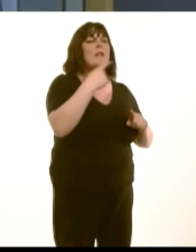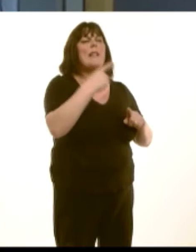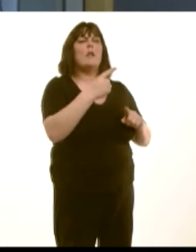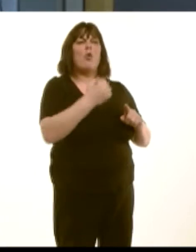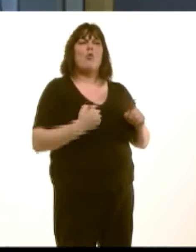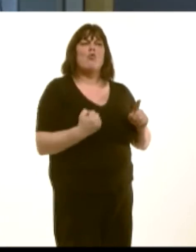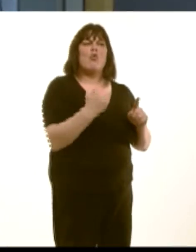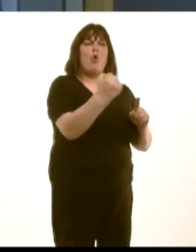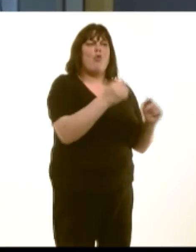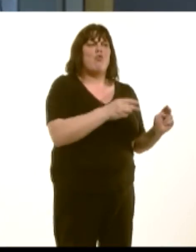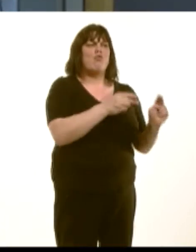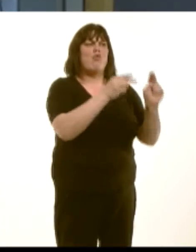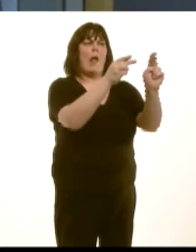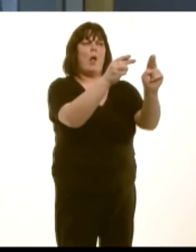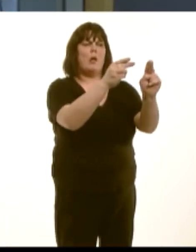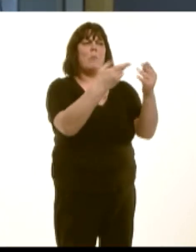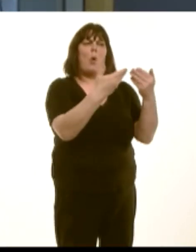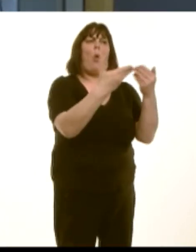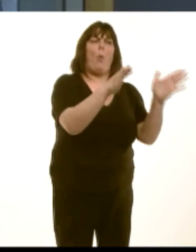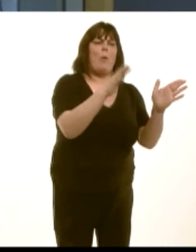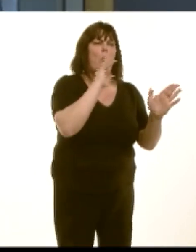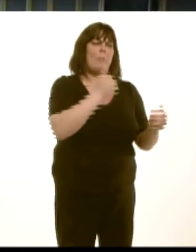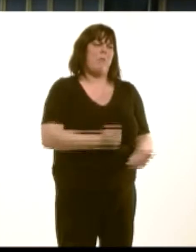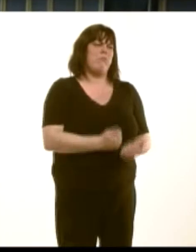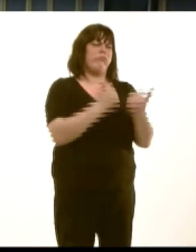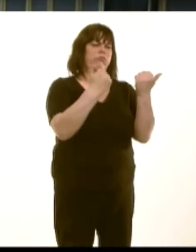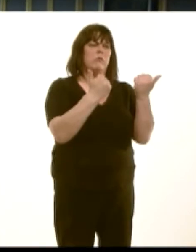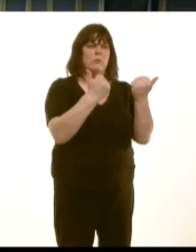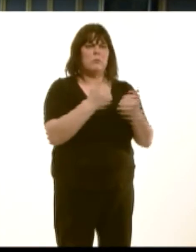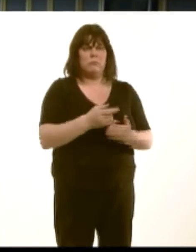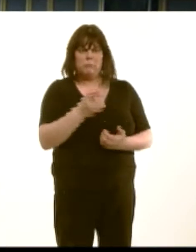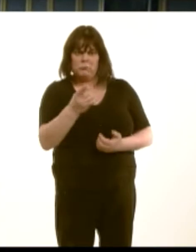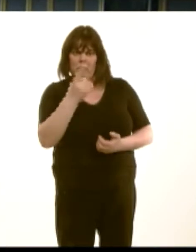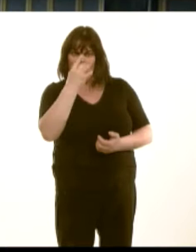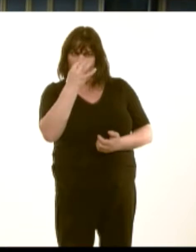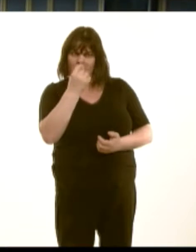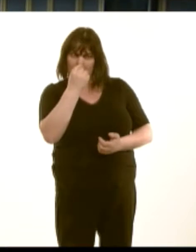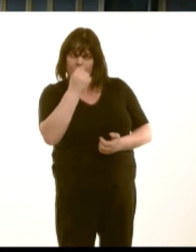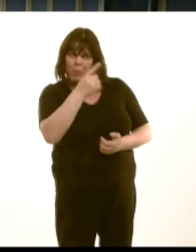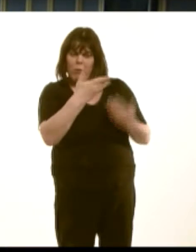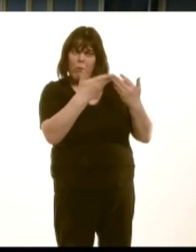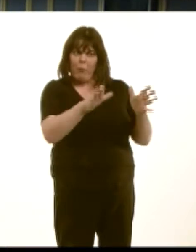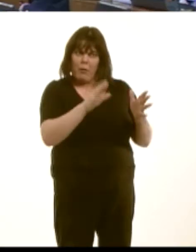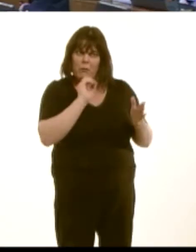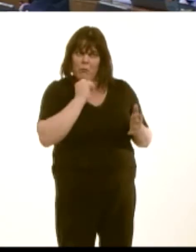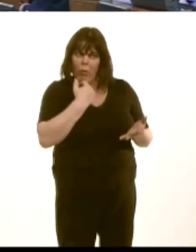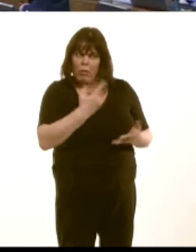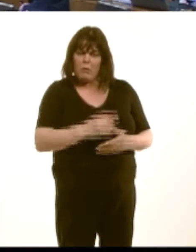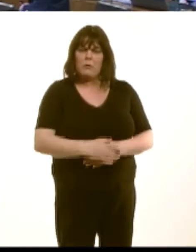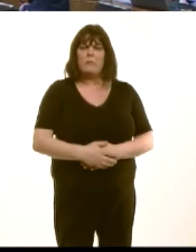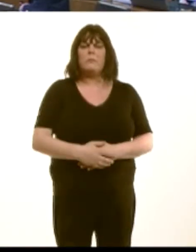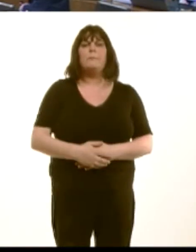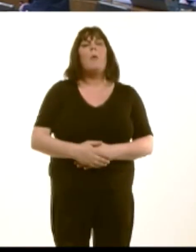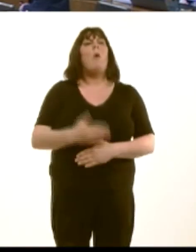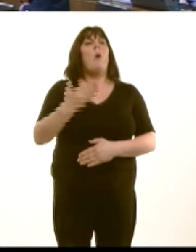wonderful socialist experiment. Would reopening the railway be the same? Well, of course, it